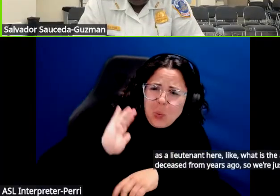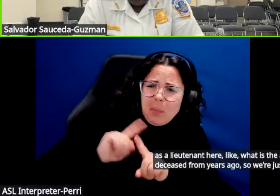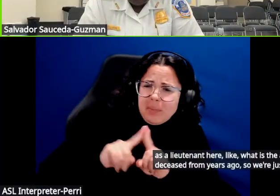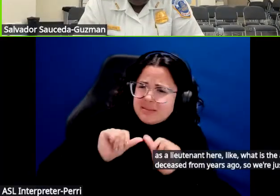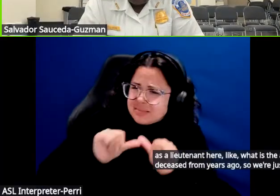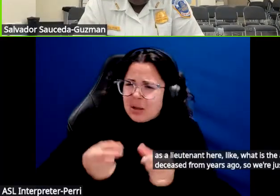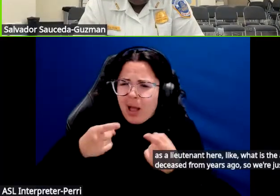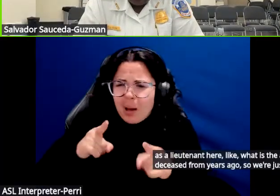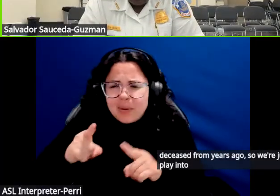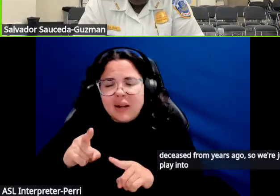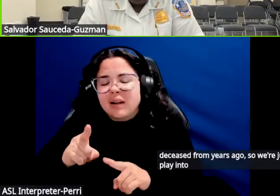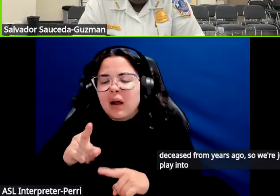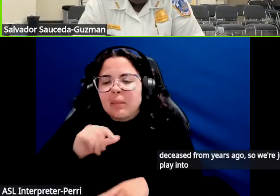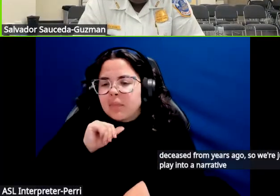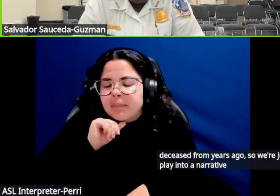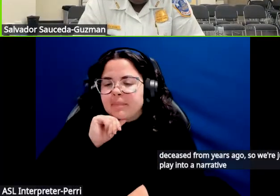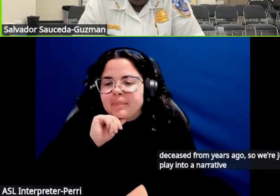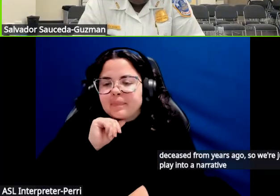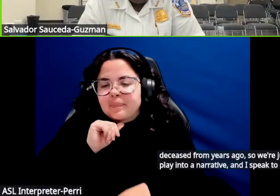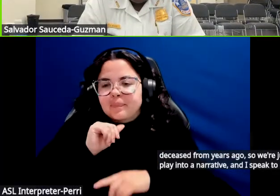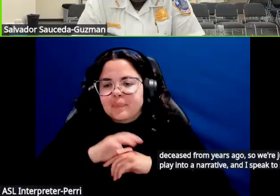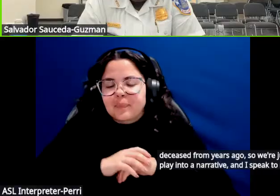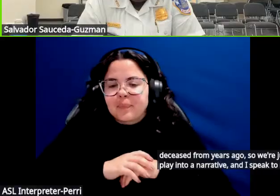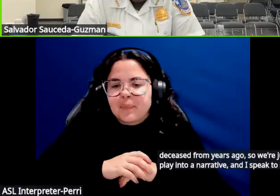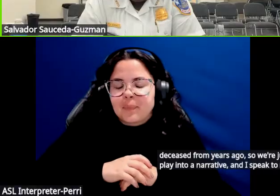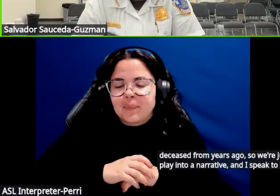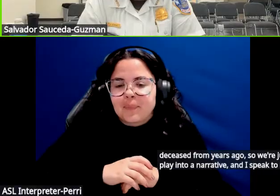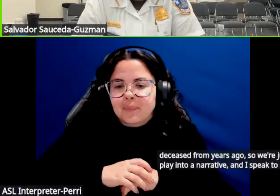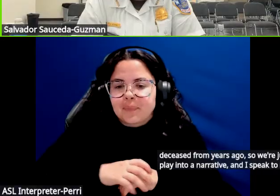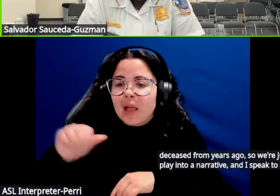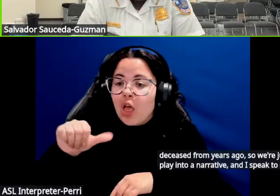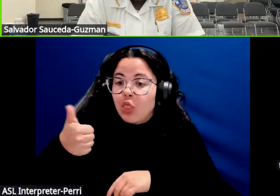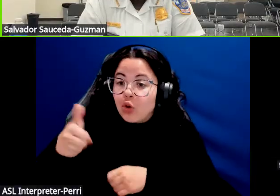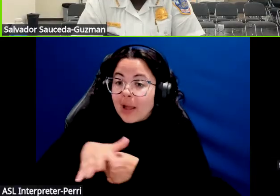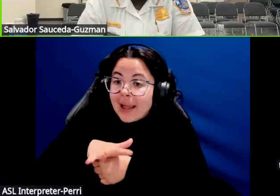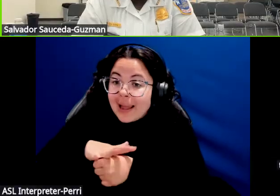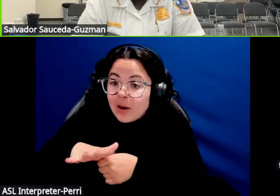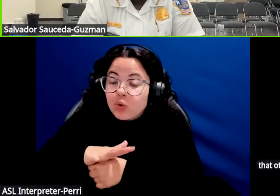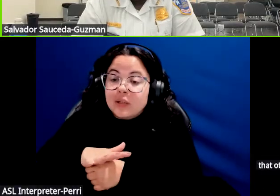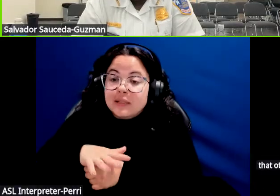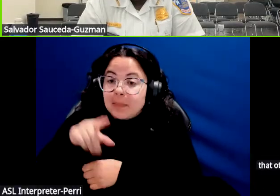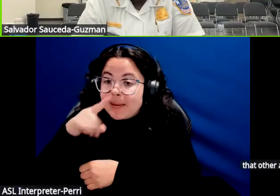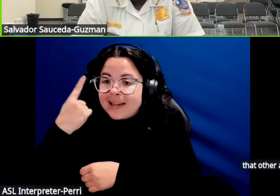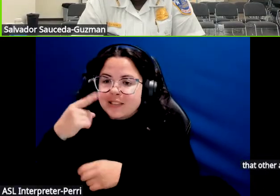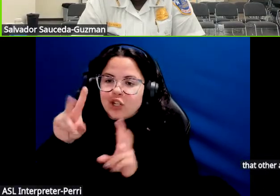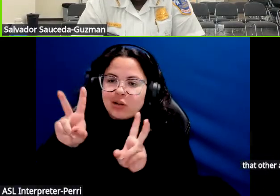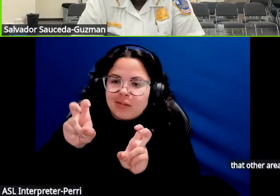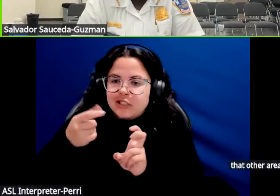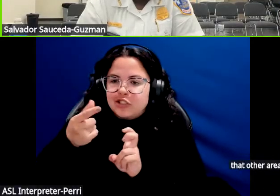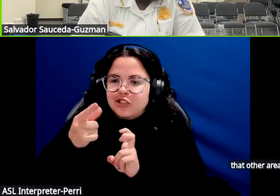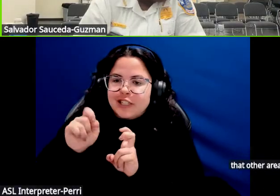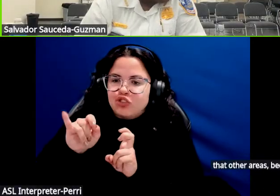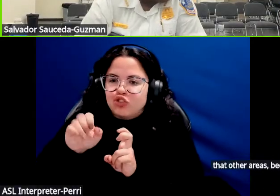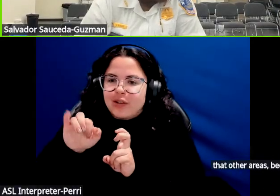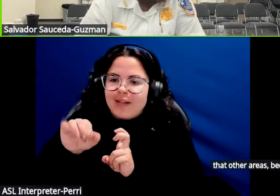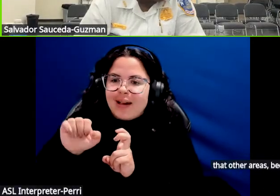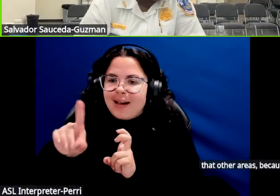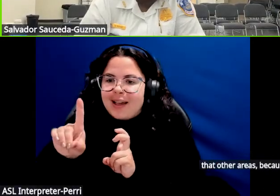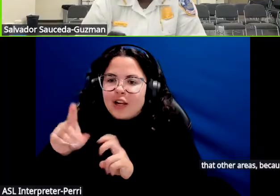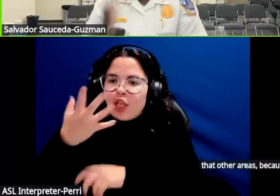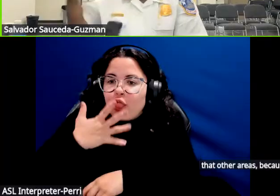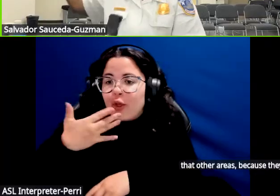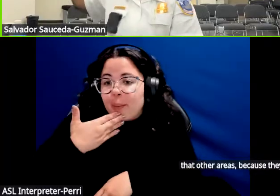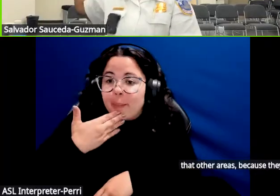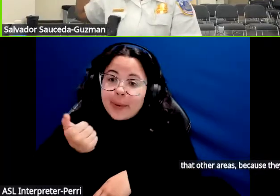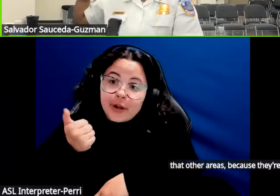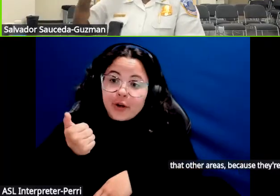into a narrative. And I speak to my other lieutenants that other areas, because they're gentrified better, or they look better,